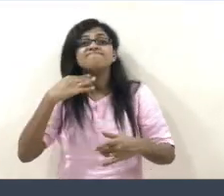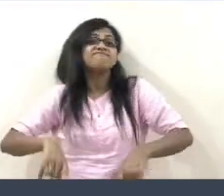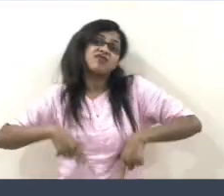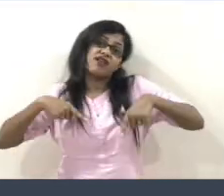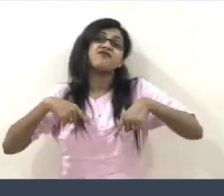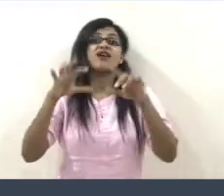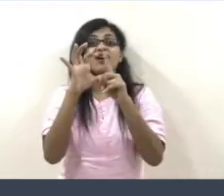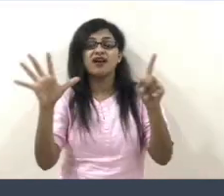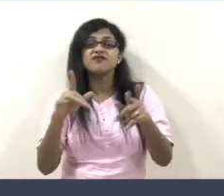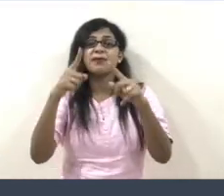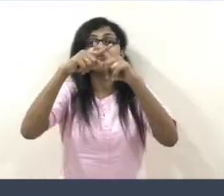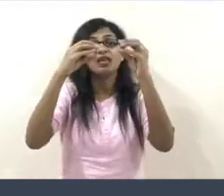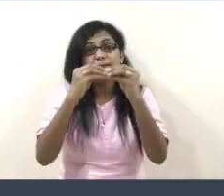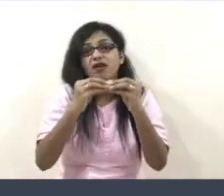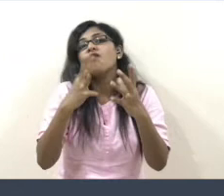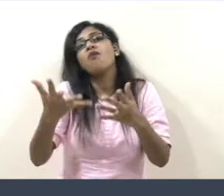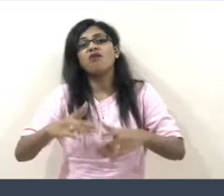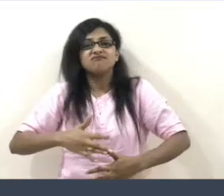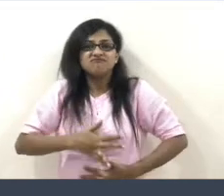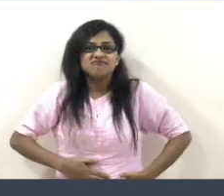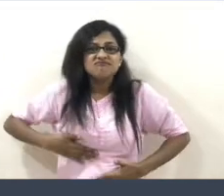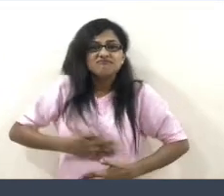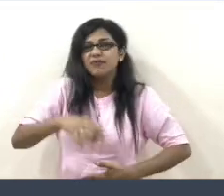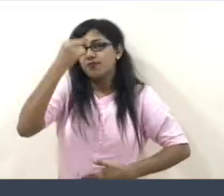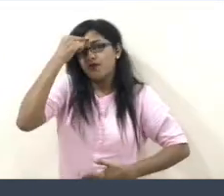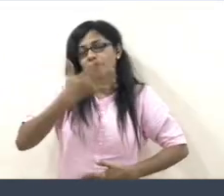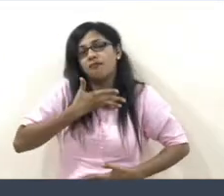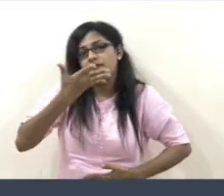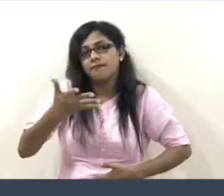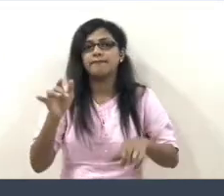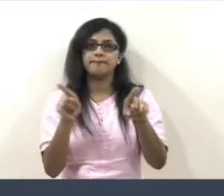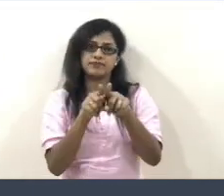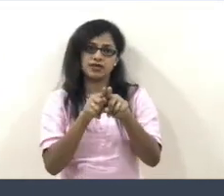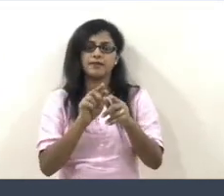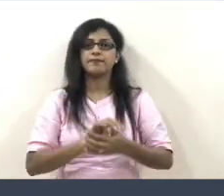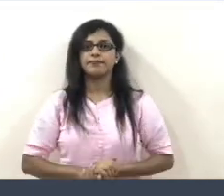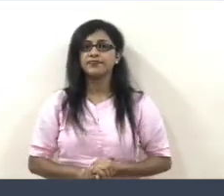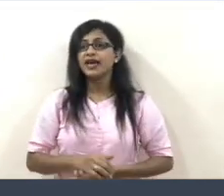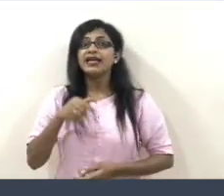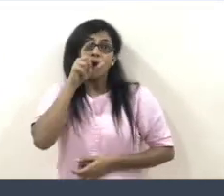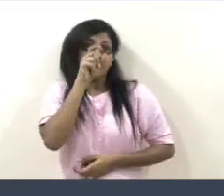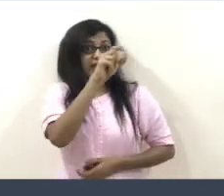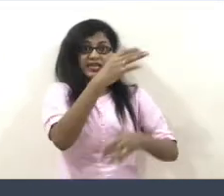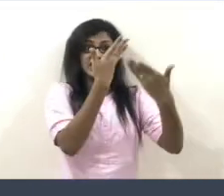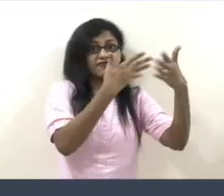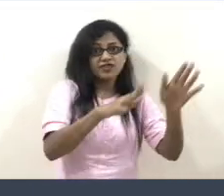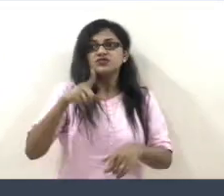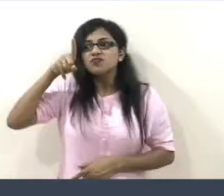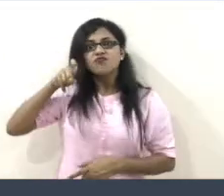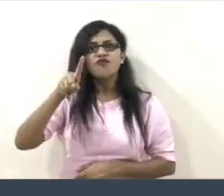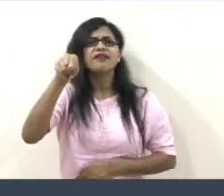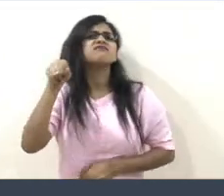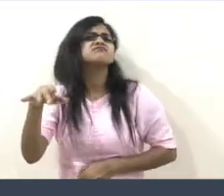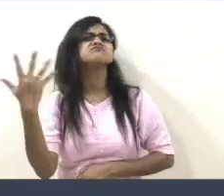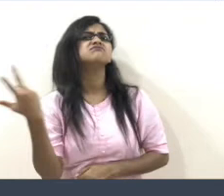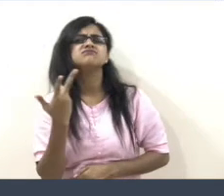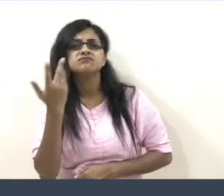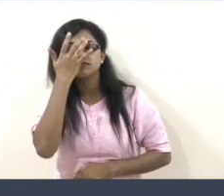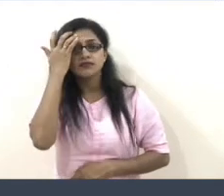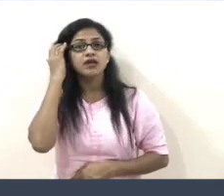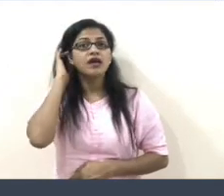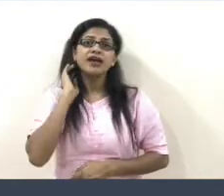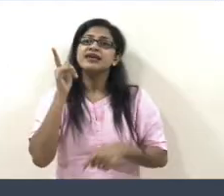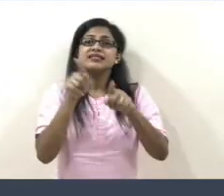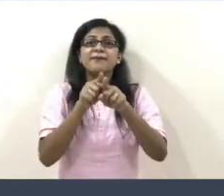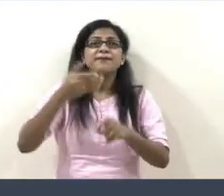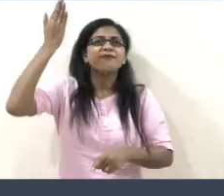Now that we have spoken of bacteria, what are viruses? Be it the swine flu pandemic in 2009, the Ebola outbreak in